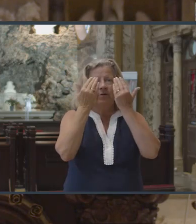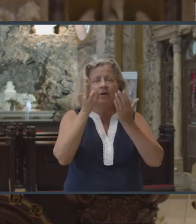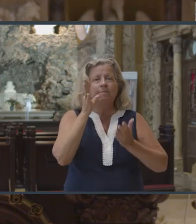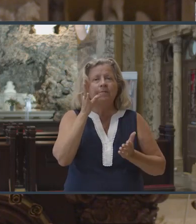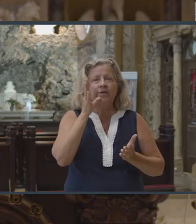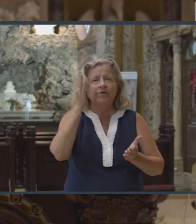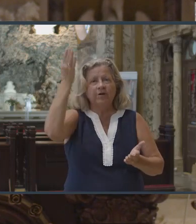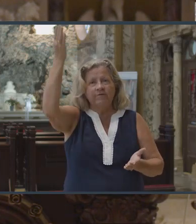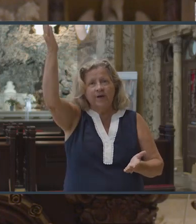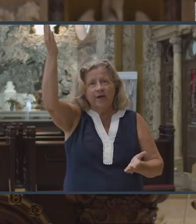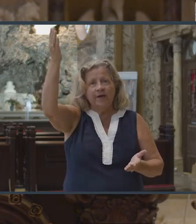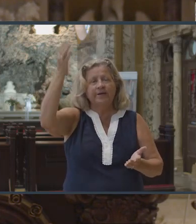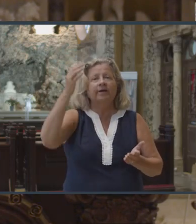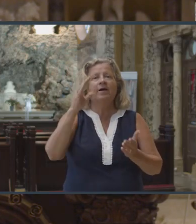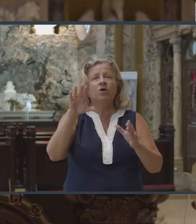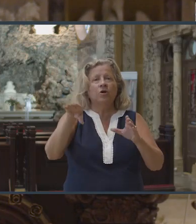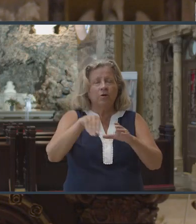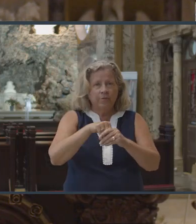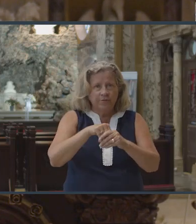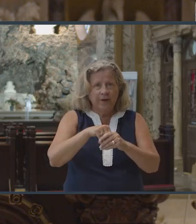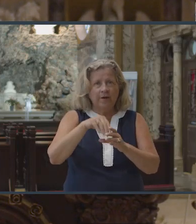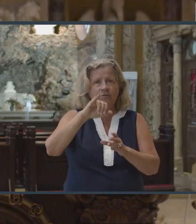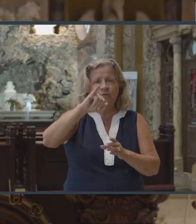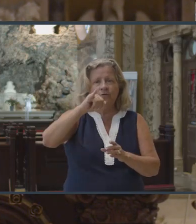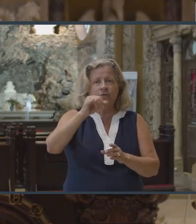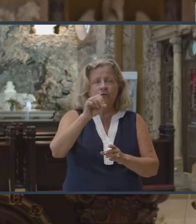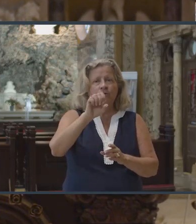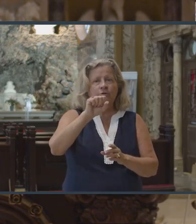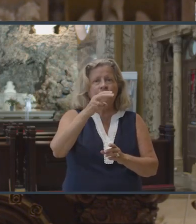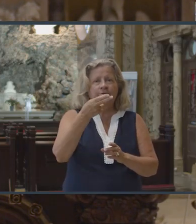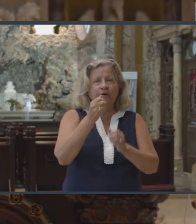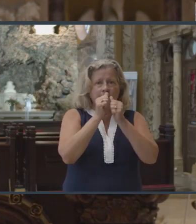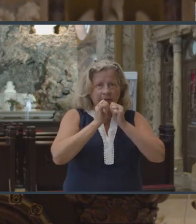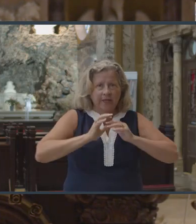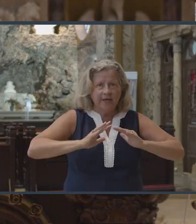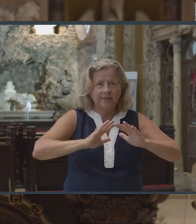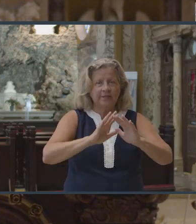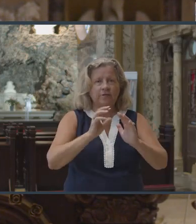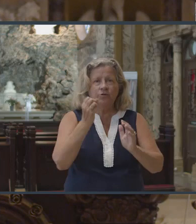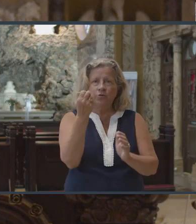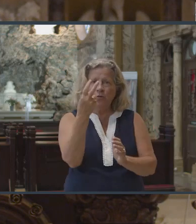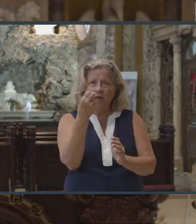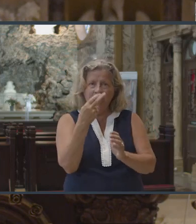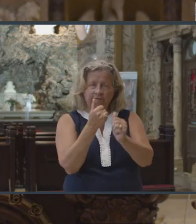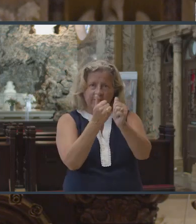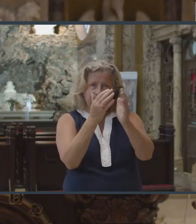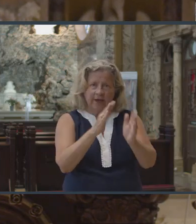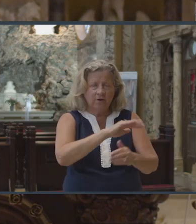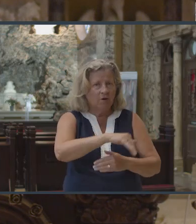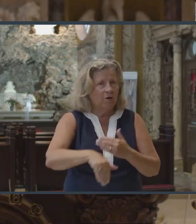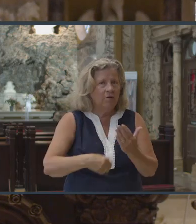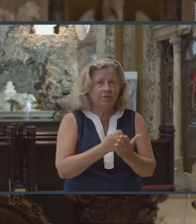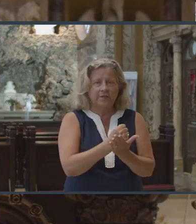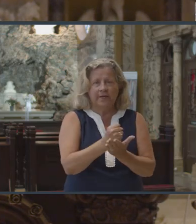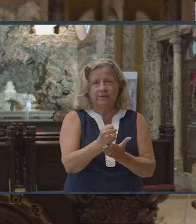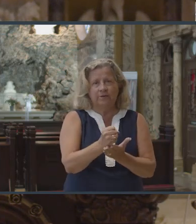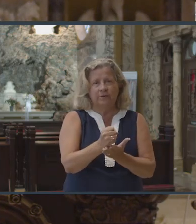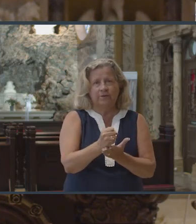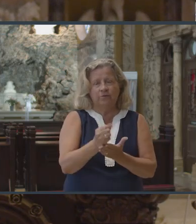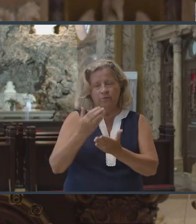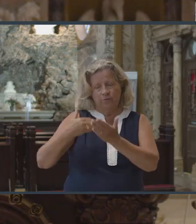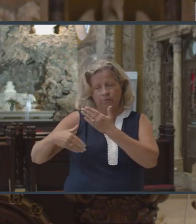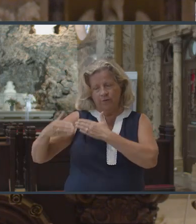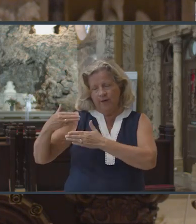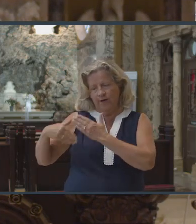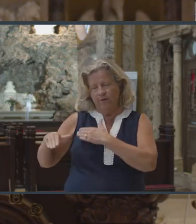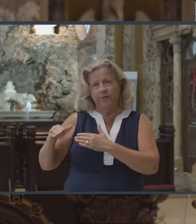Blessed Joseph, her spouse, with the blessed apostles and all the saints who have pleased you throughout the ages, we may